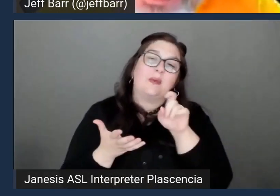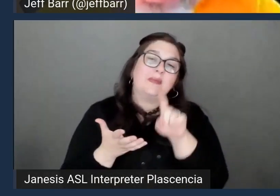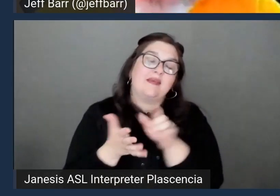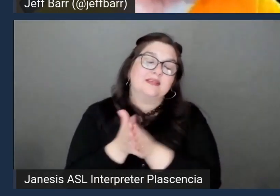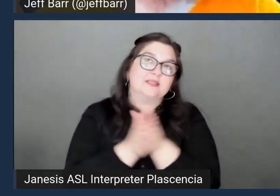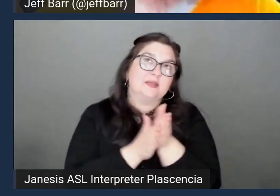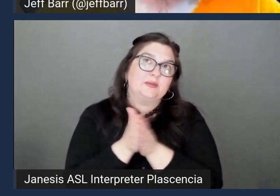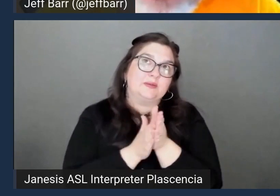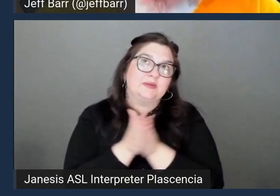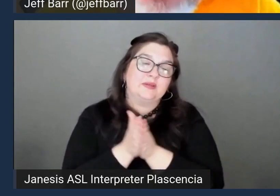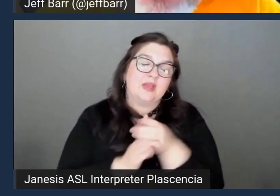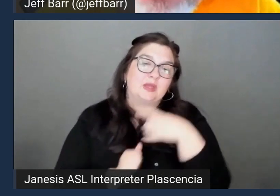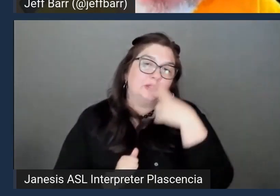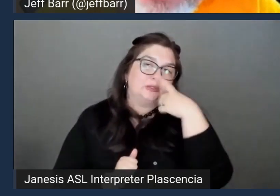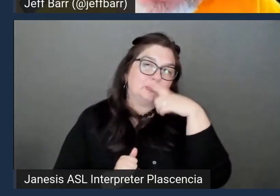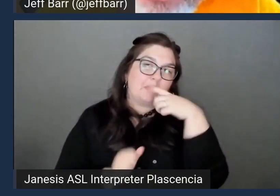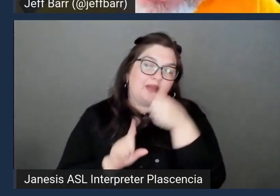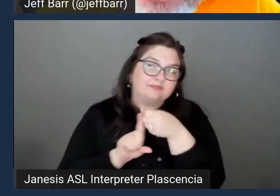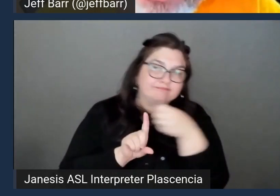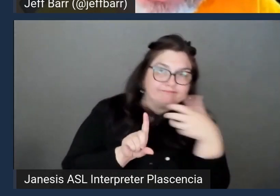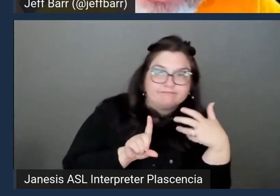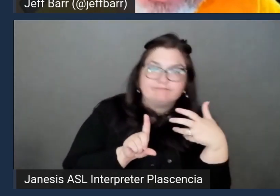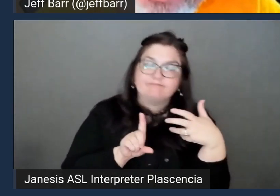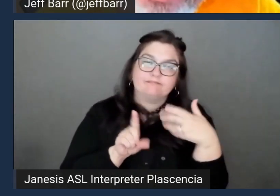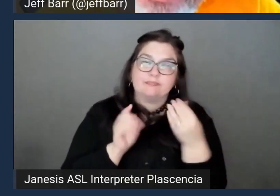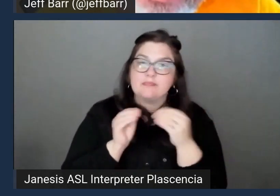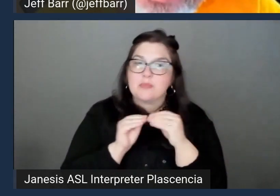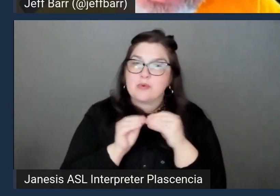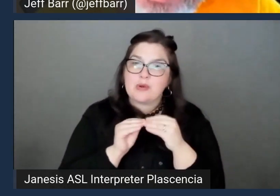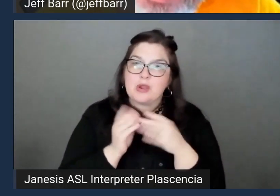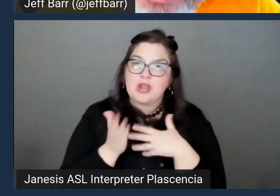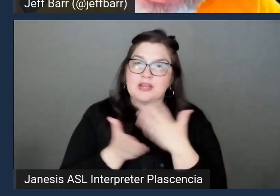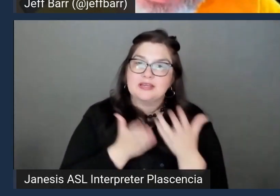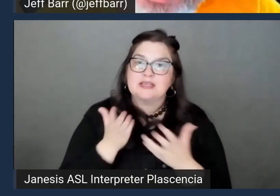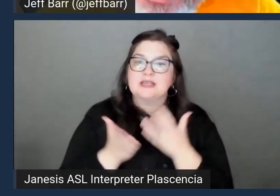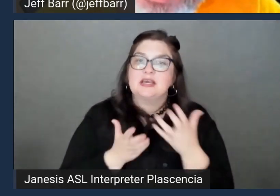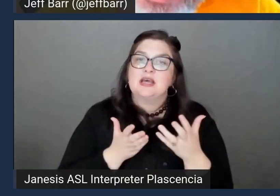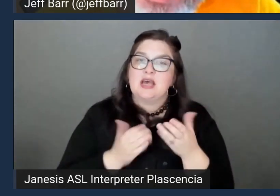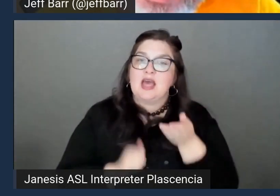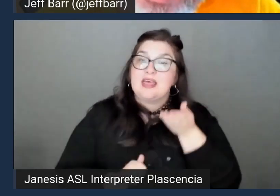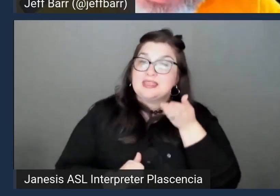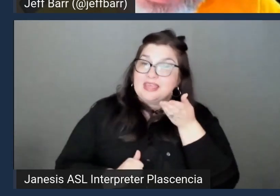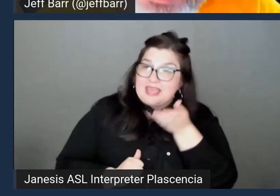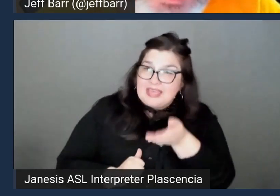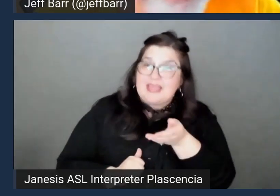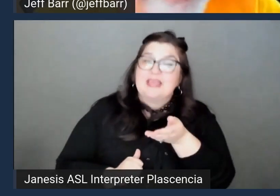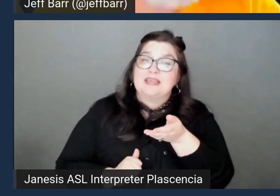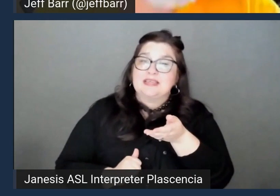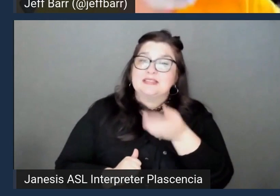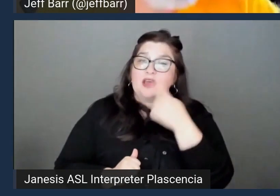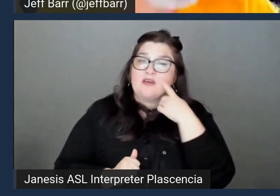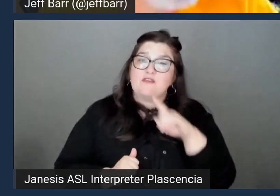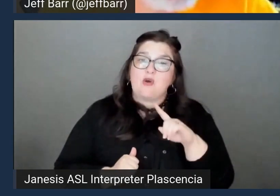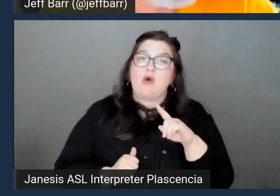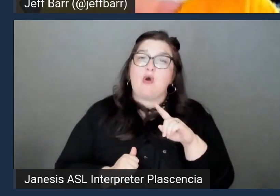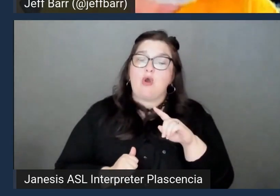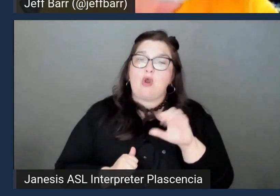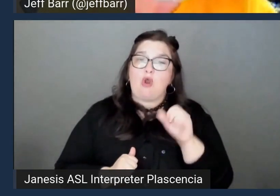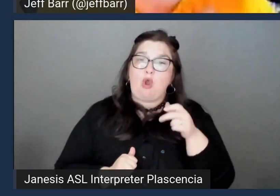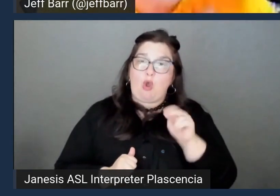can you talk a little bit about the existing open distro for Elasticsearch project